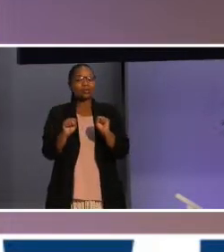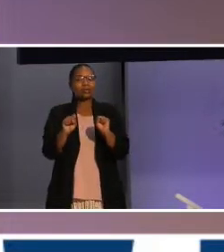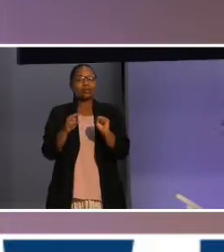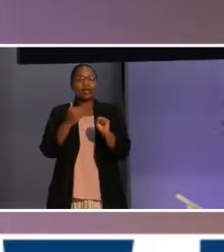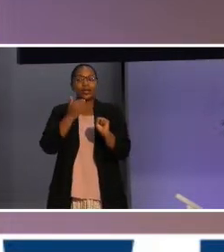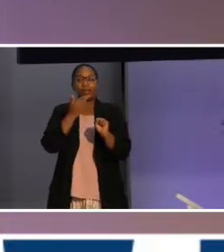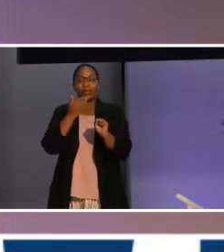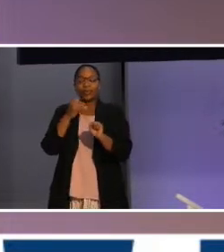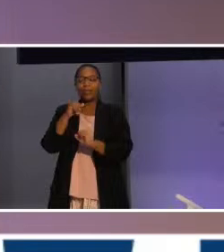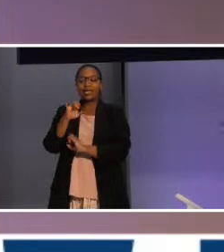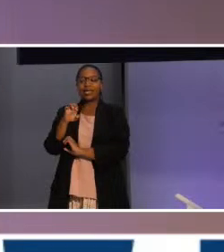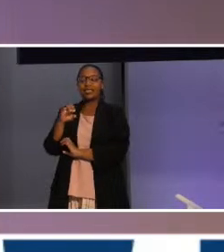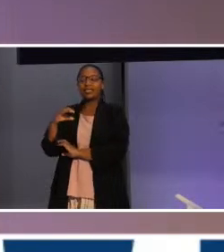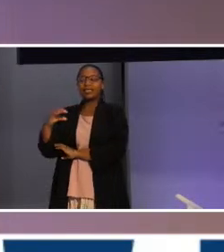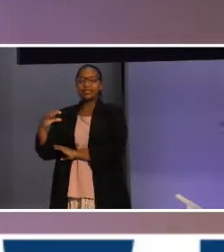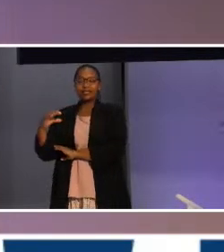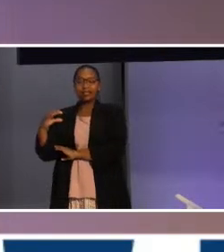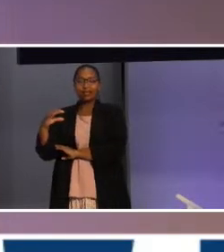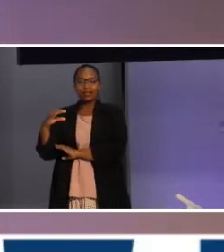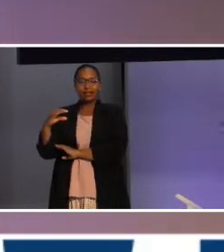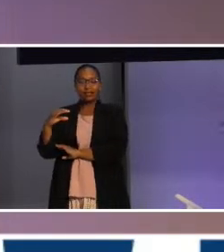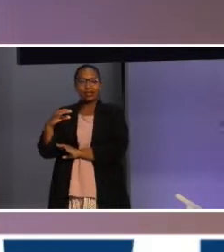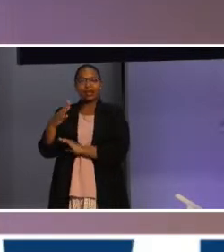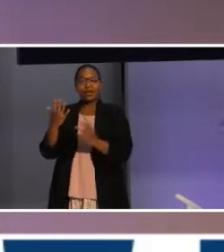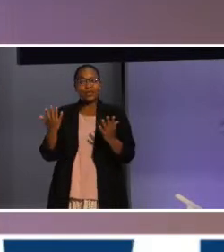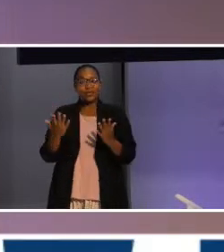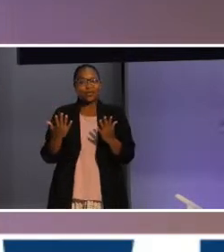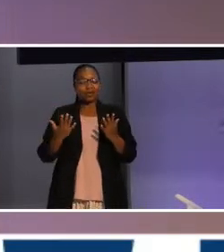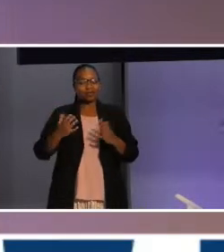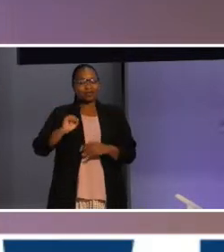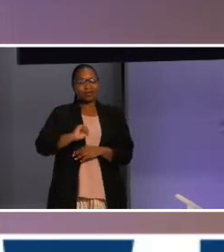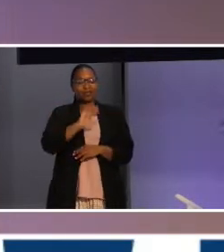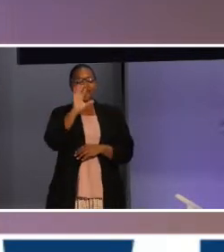Electoral Commission and on our shores.